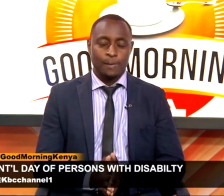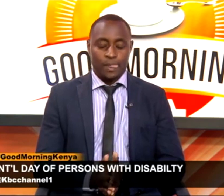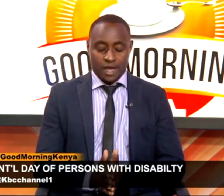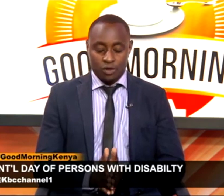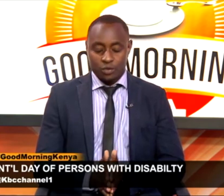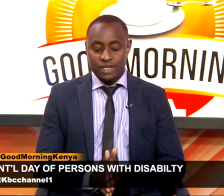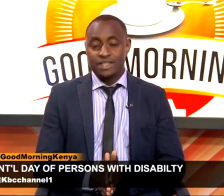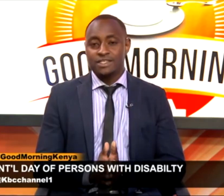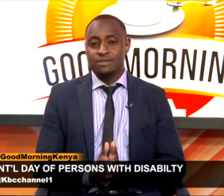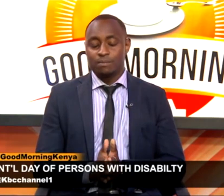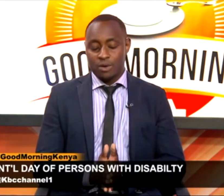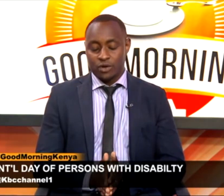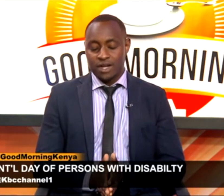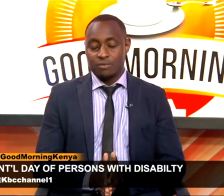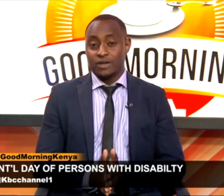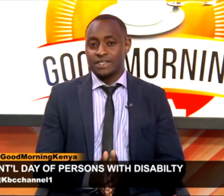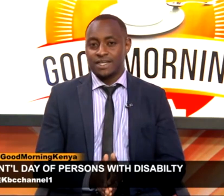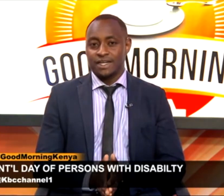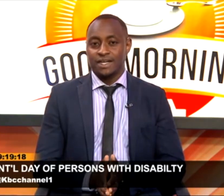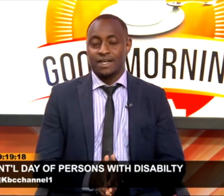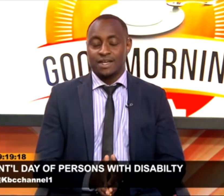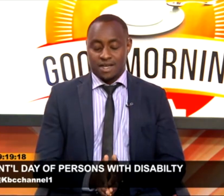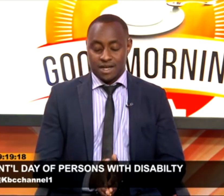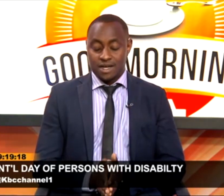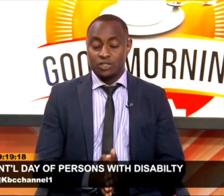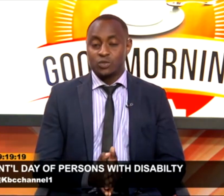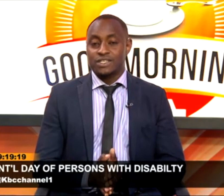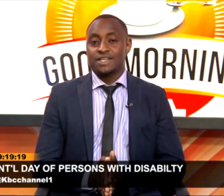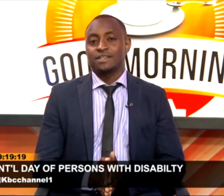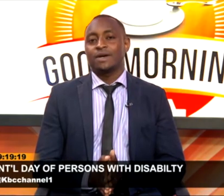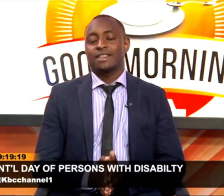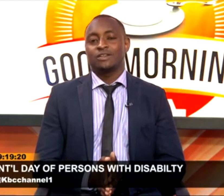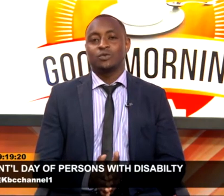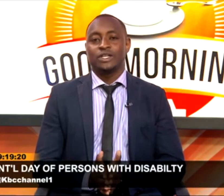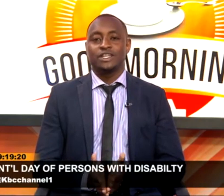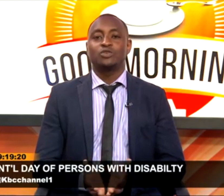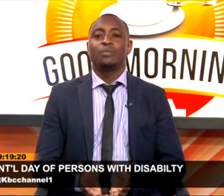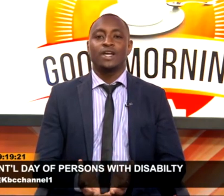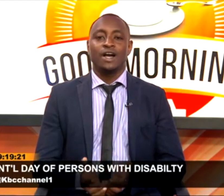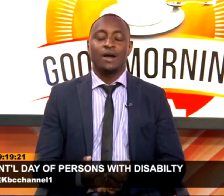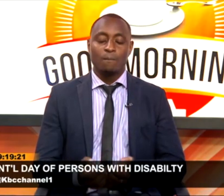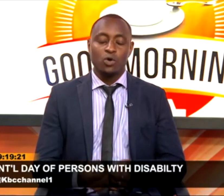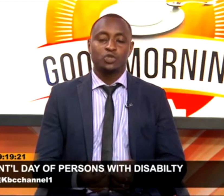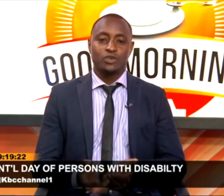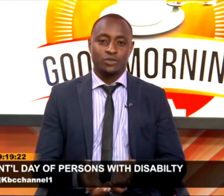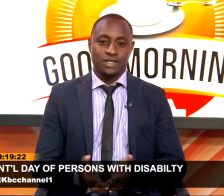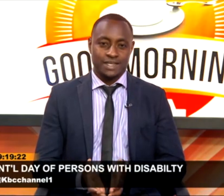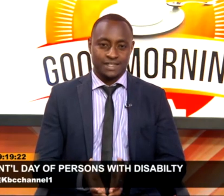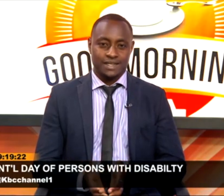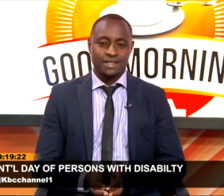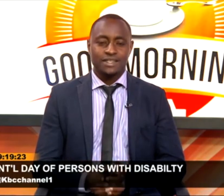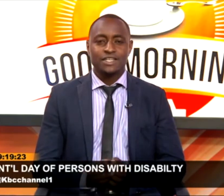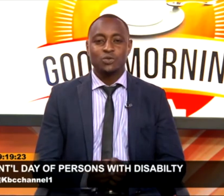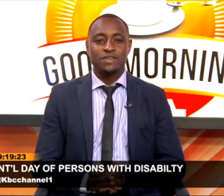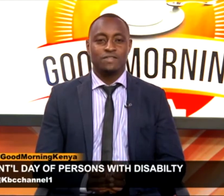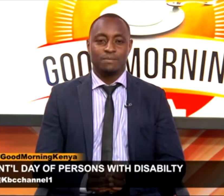intervention? And when we did this memorandum of understanding, it was in such a manner that we needed to bring more children to the